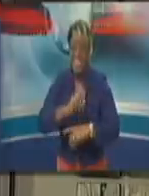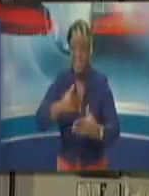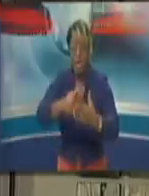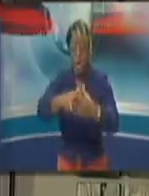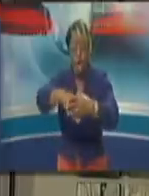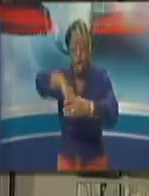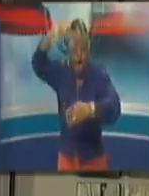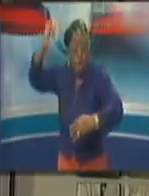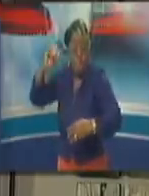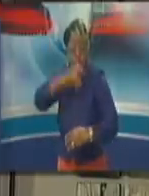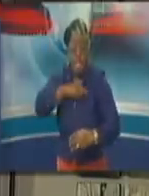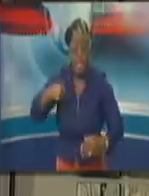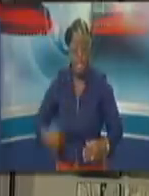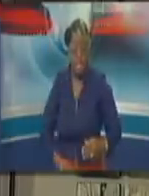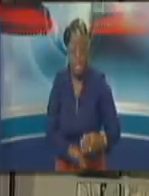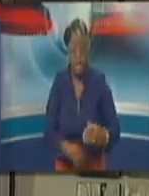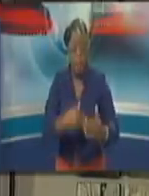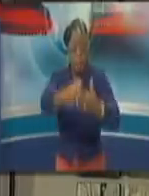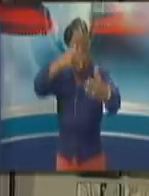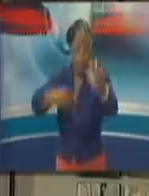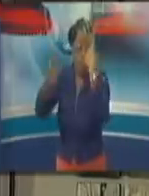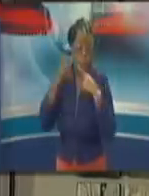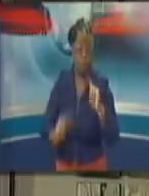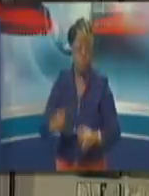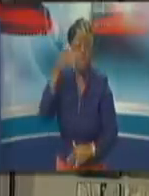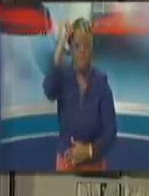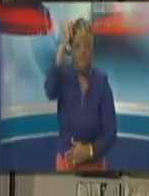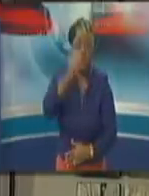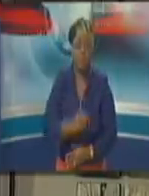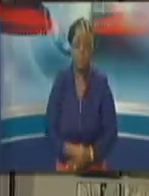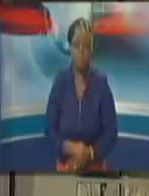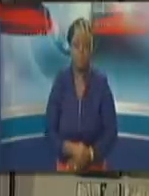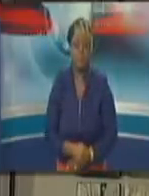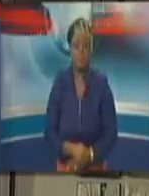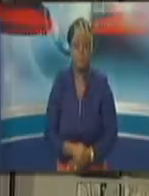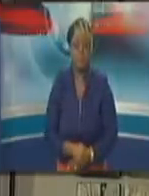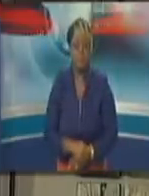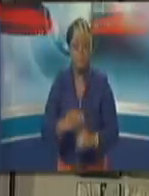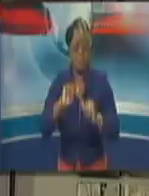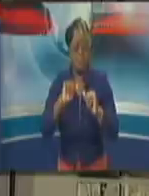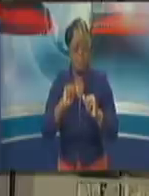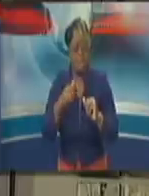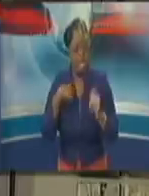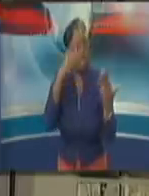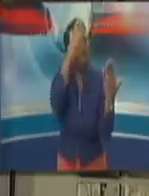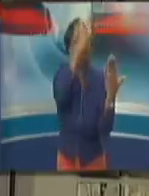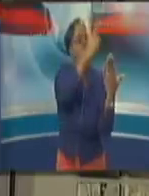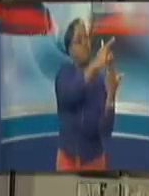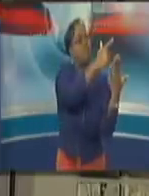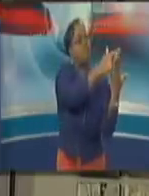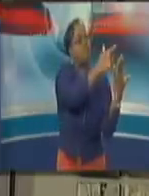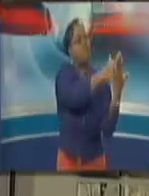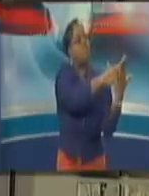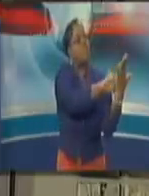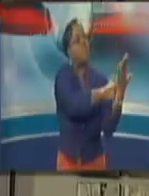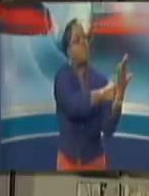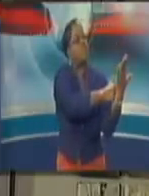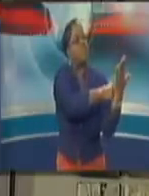before coming into Trinidad and Tobago. With me, I have a list of about 34